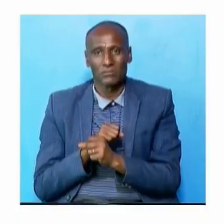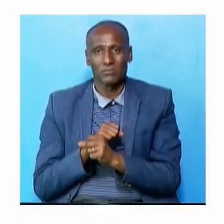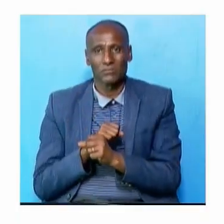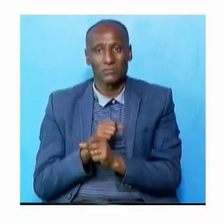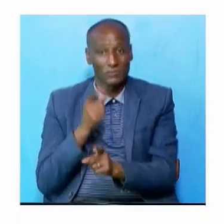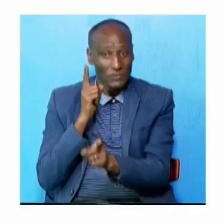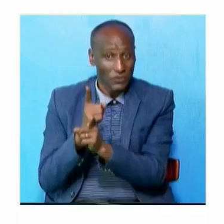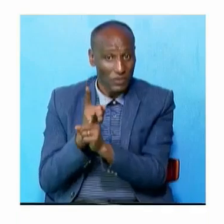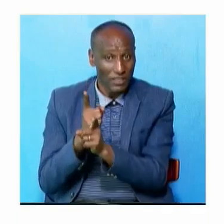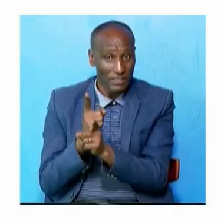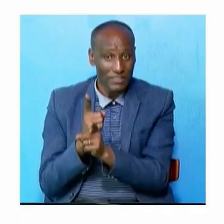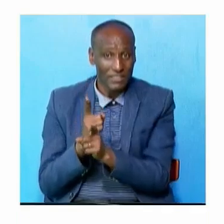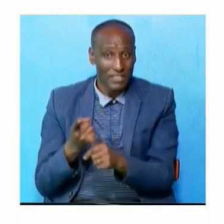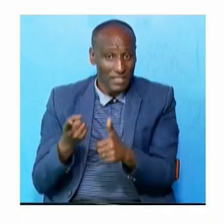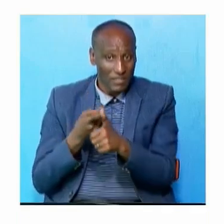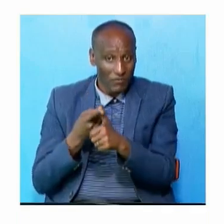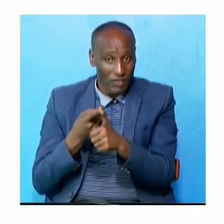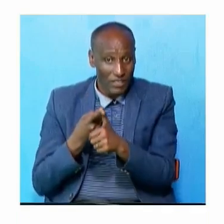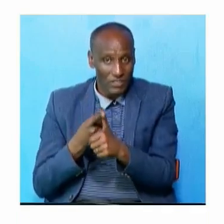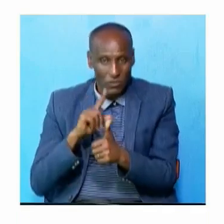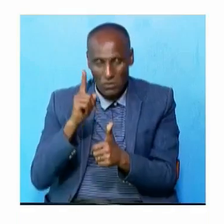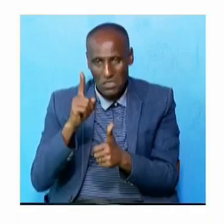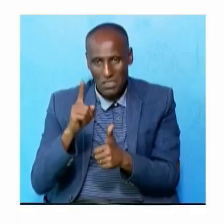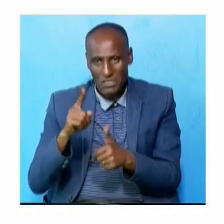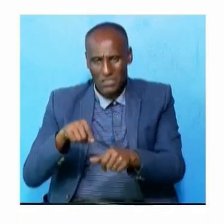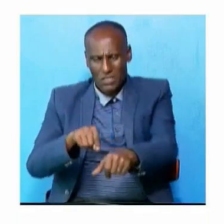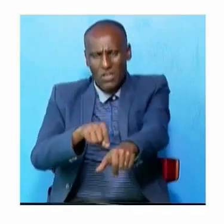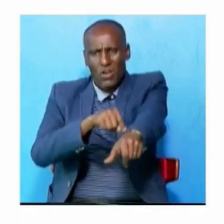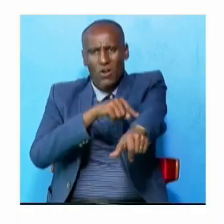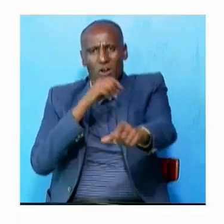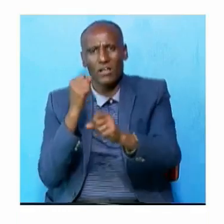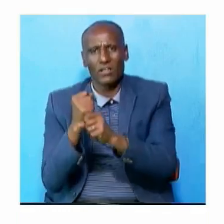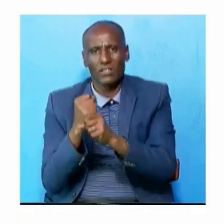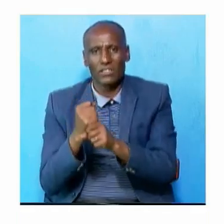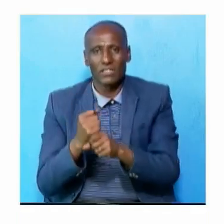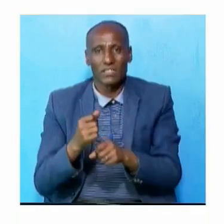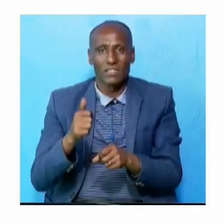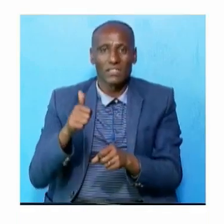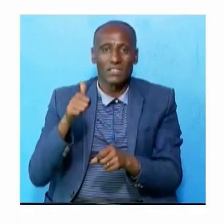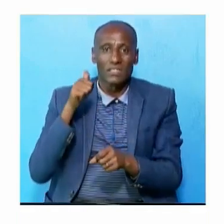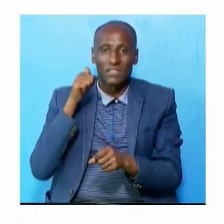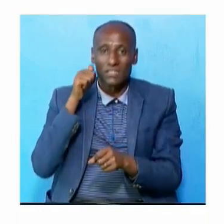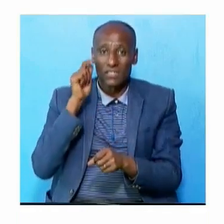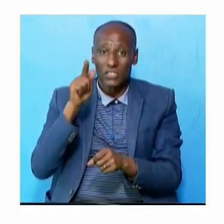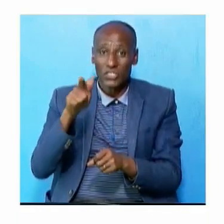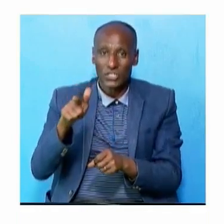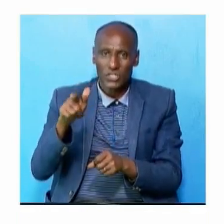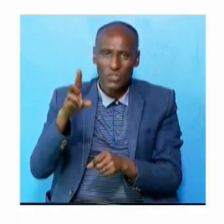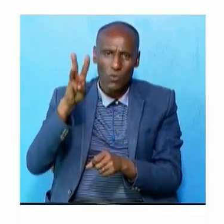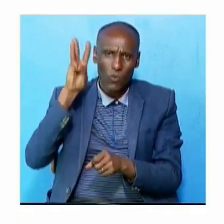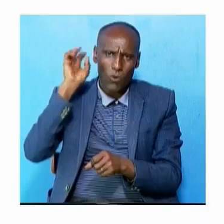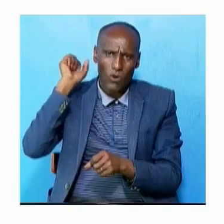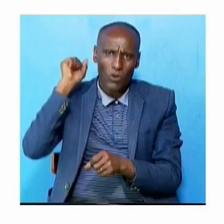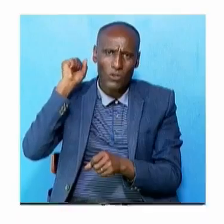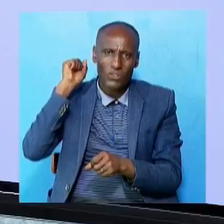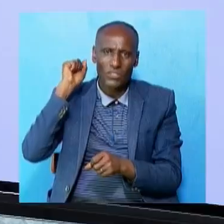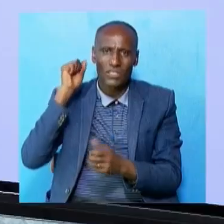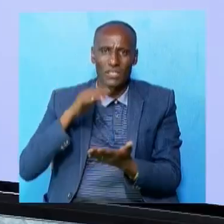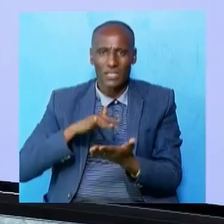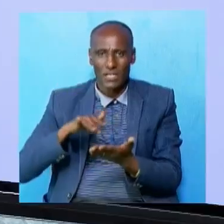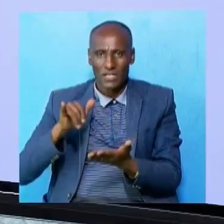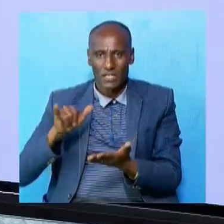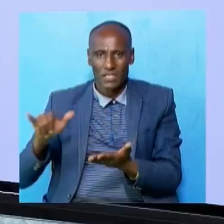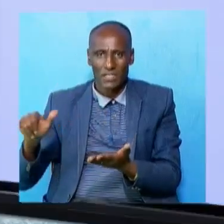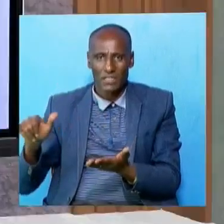Right. The first one is a long action. Yes? It says what? She was reading. This one is a long action. She was